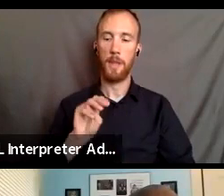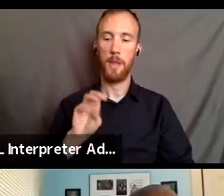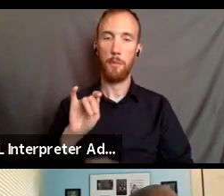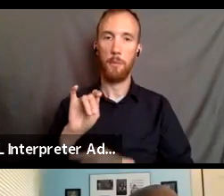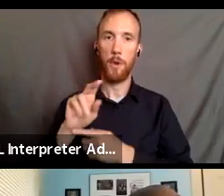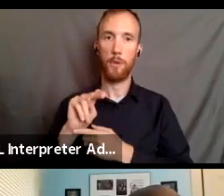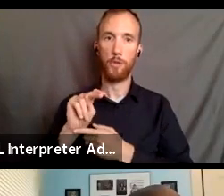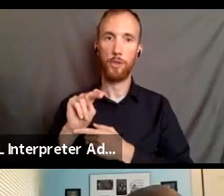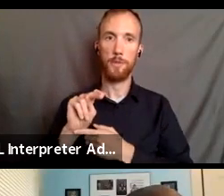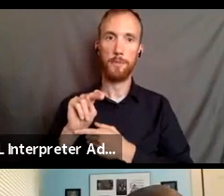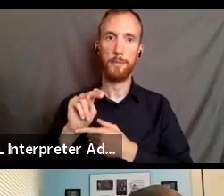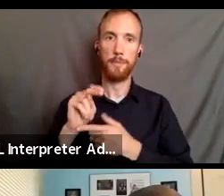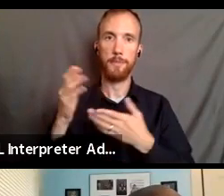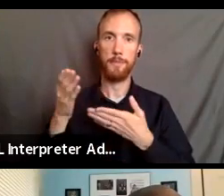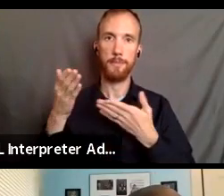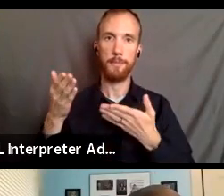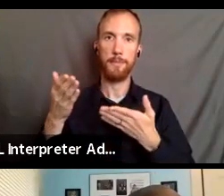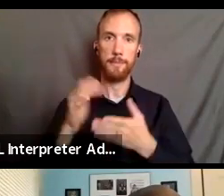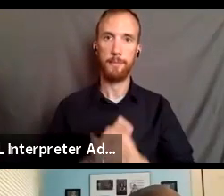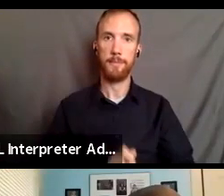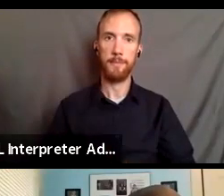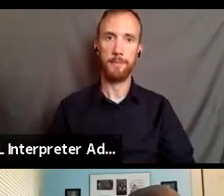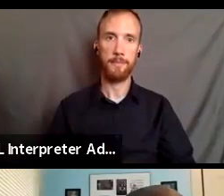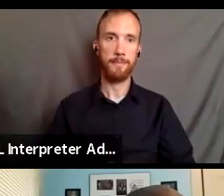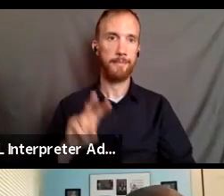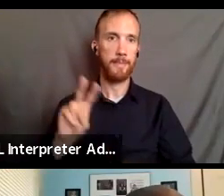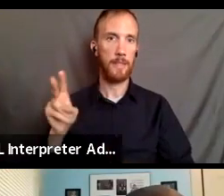the move is there a second